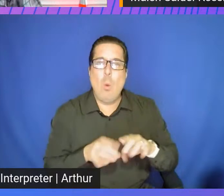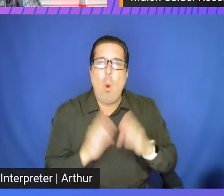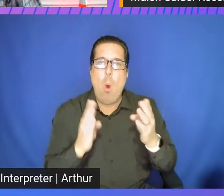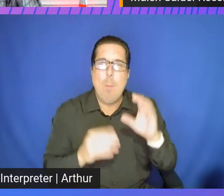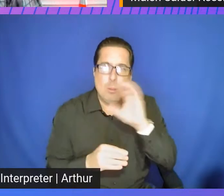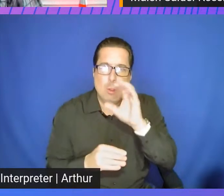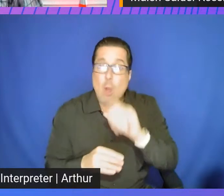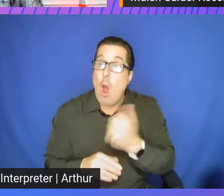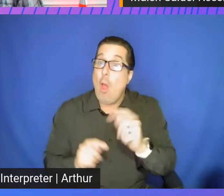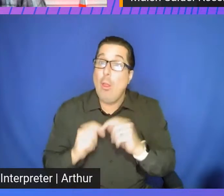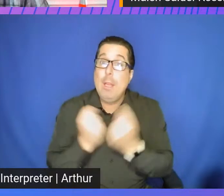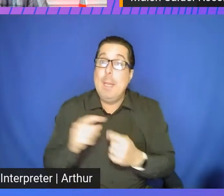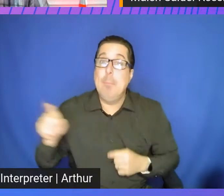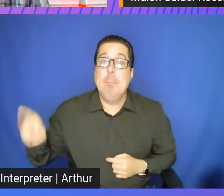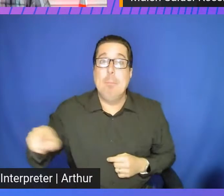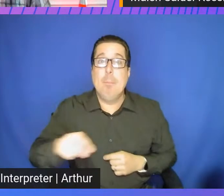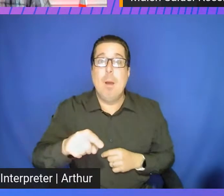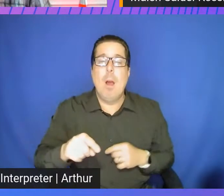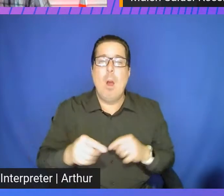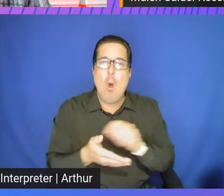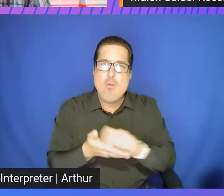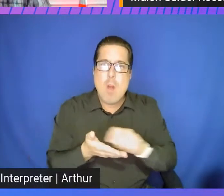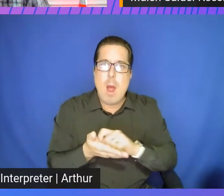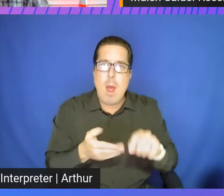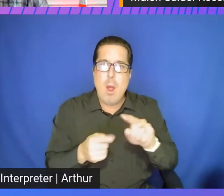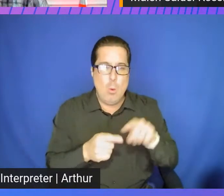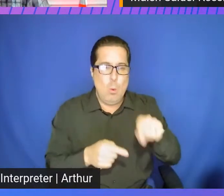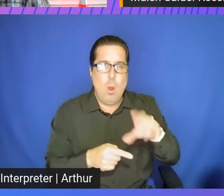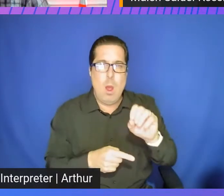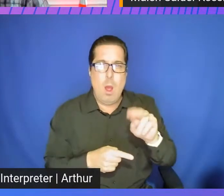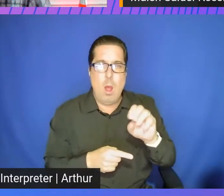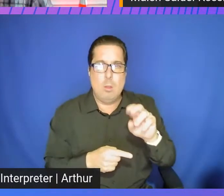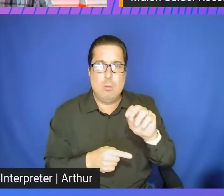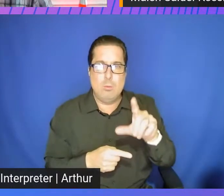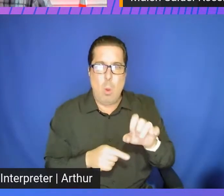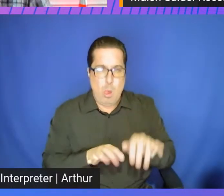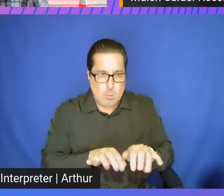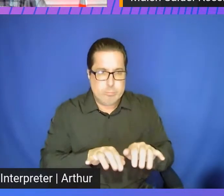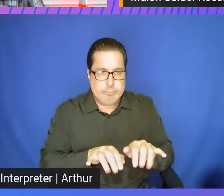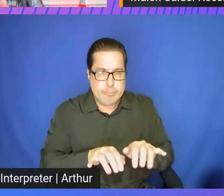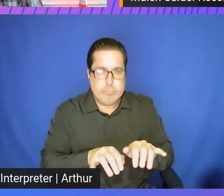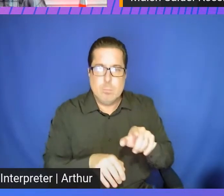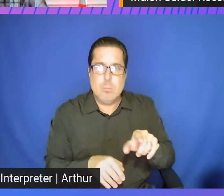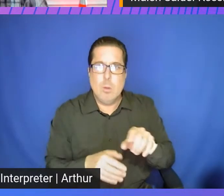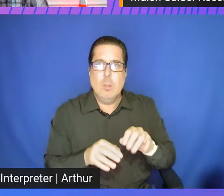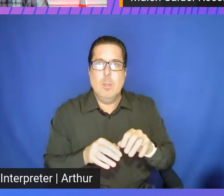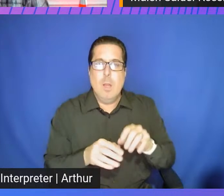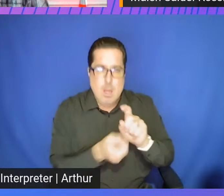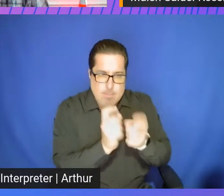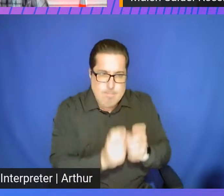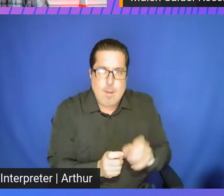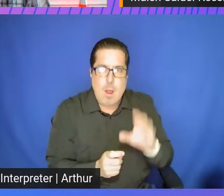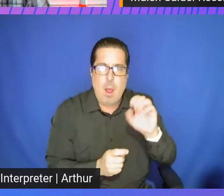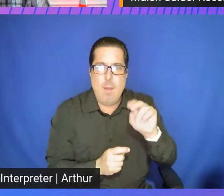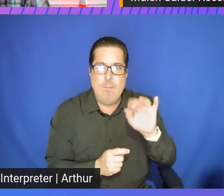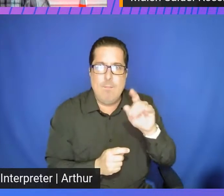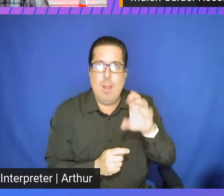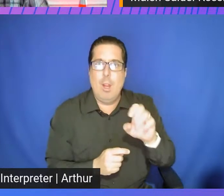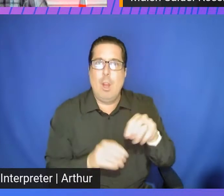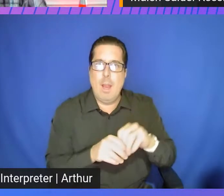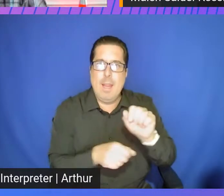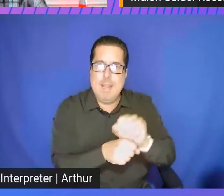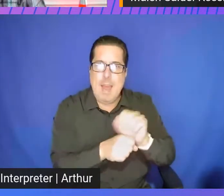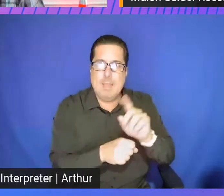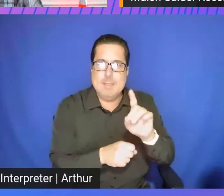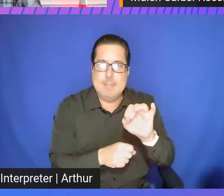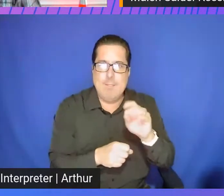teams are writing to the console, and then that console will either configure in the task definition to use the